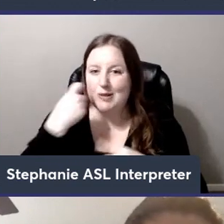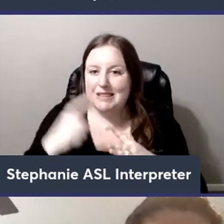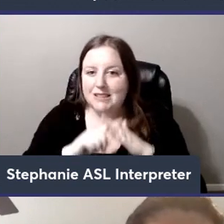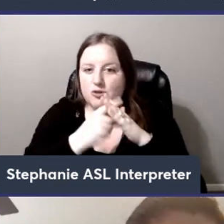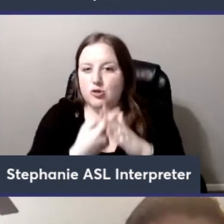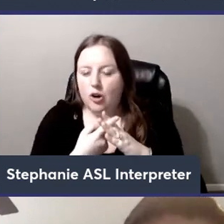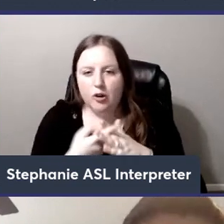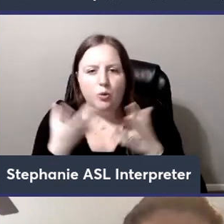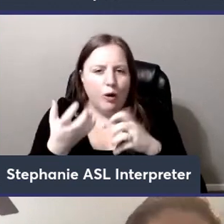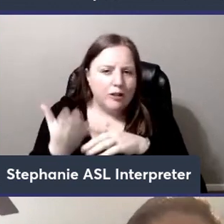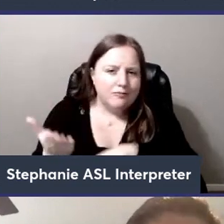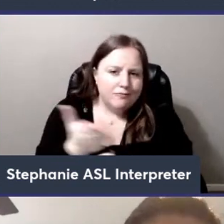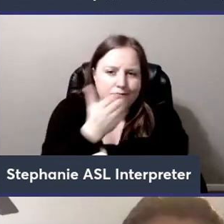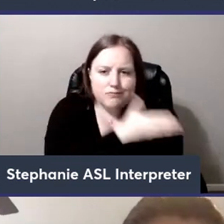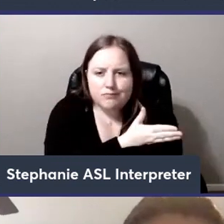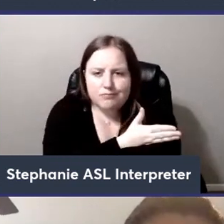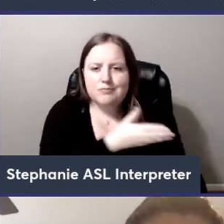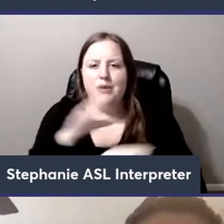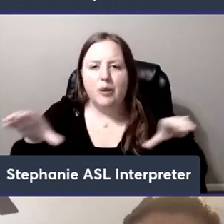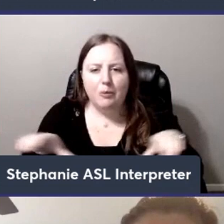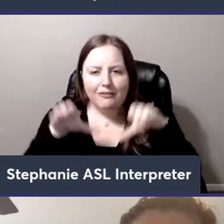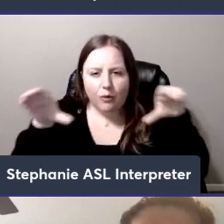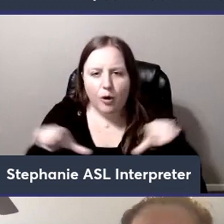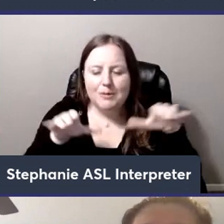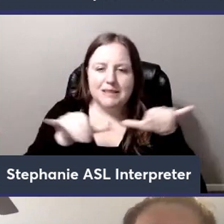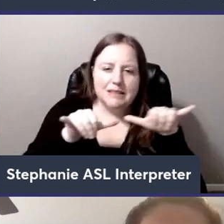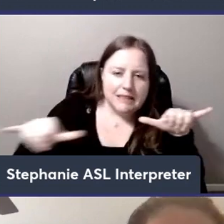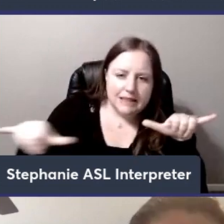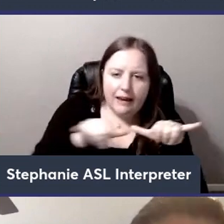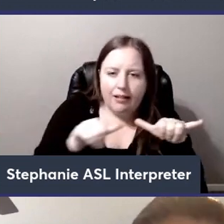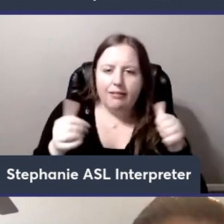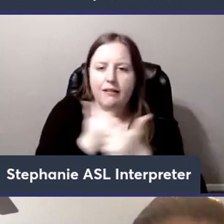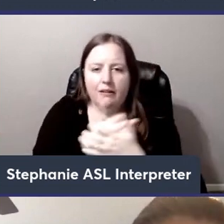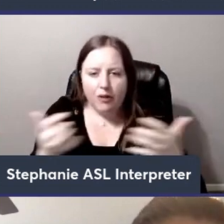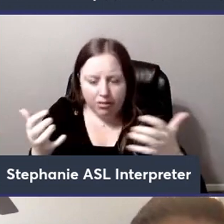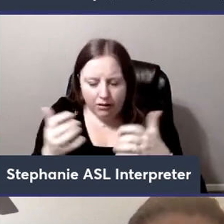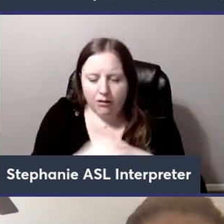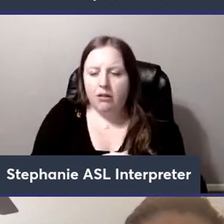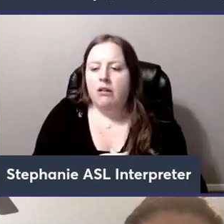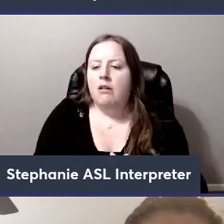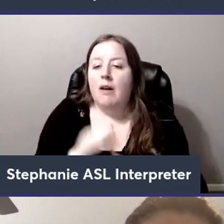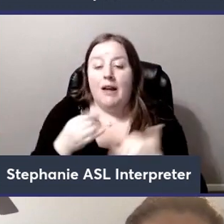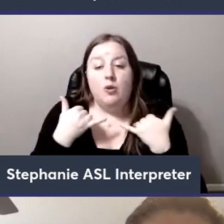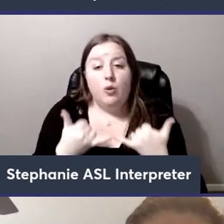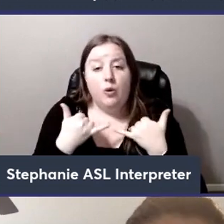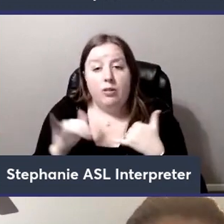looking to improvise the performance, the scale we support, and also currently